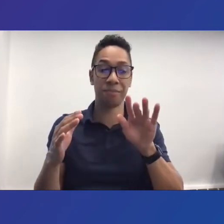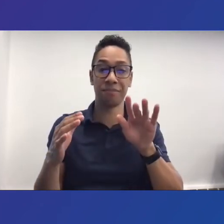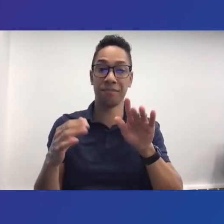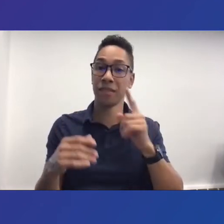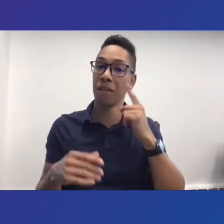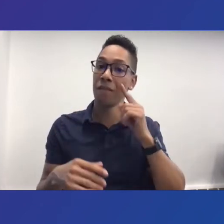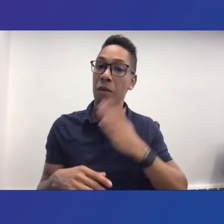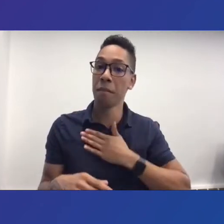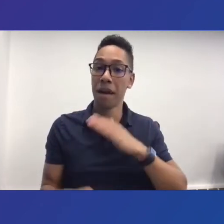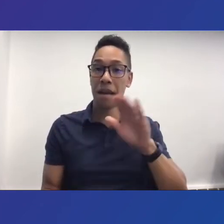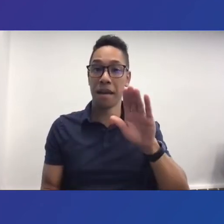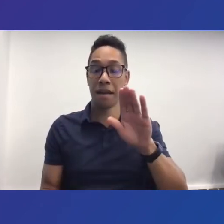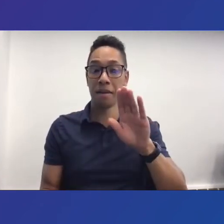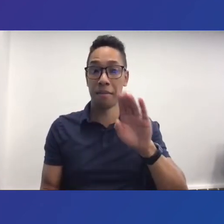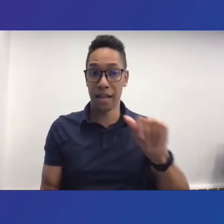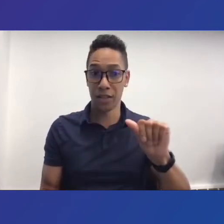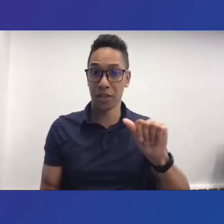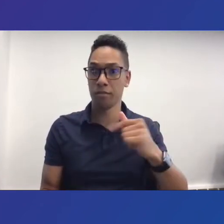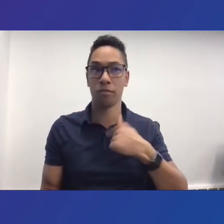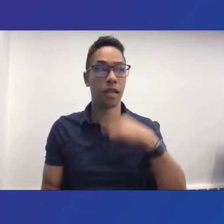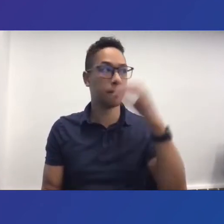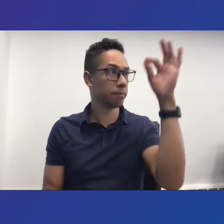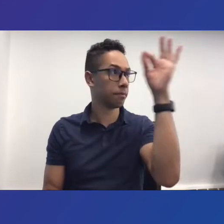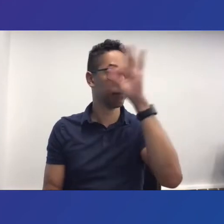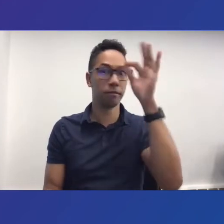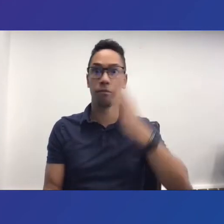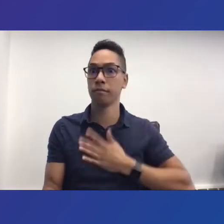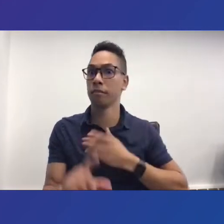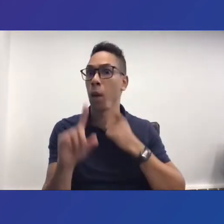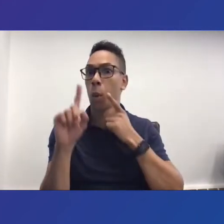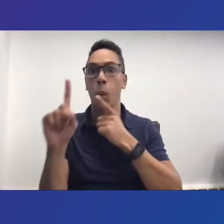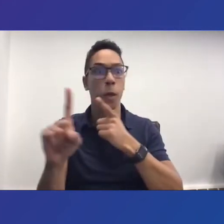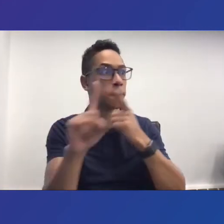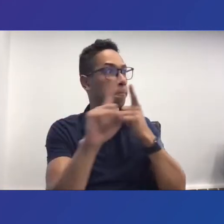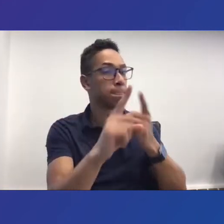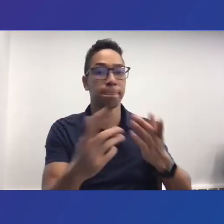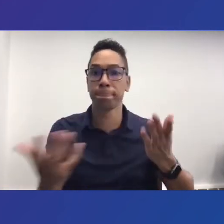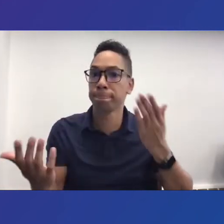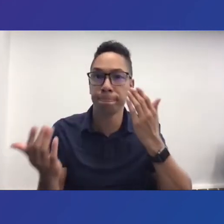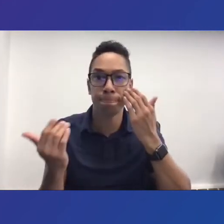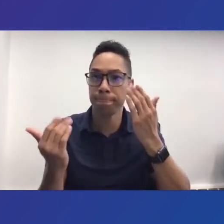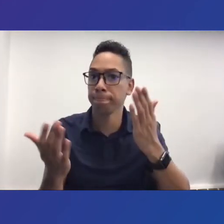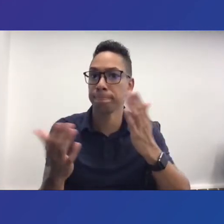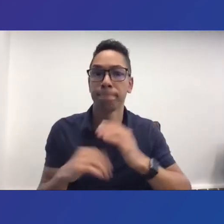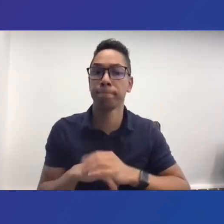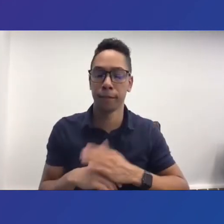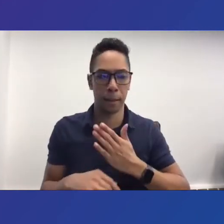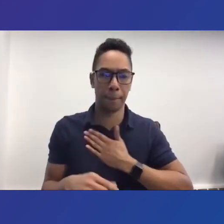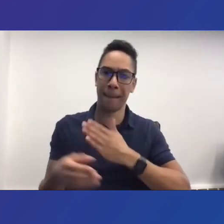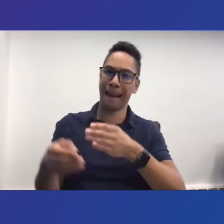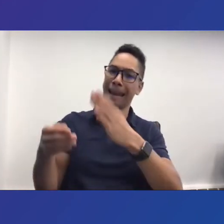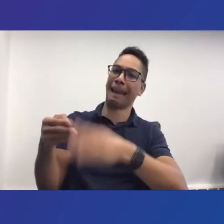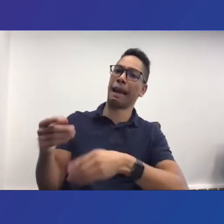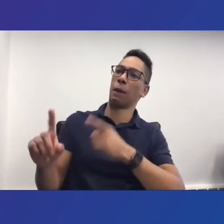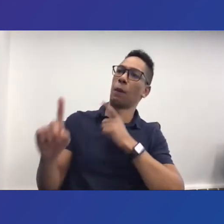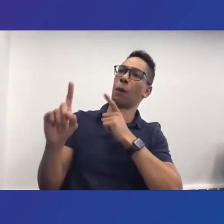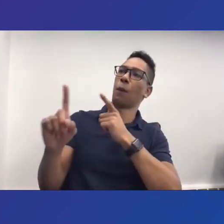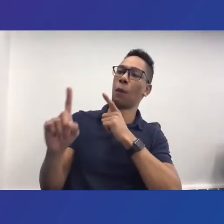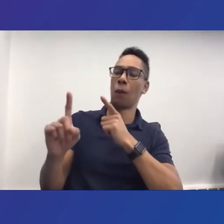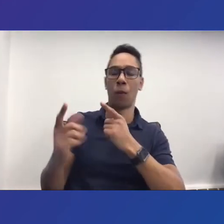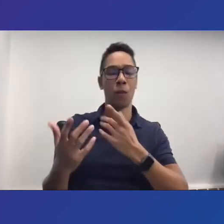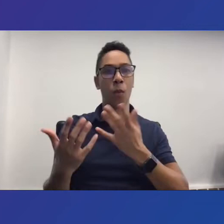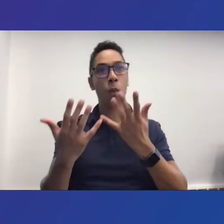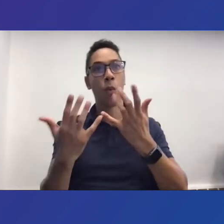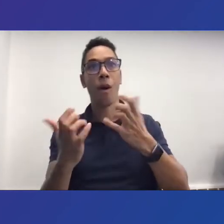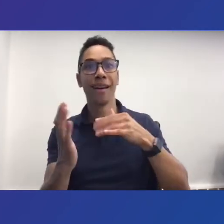my bachelor's, I had no idea what I wanted. I didn't know what I wanted on the end game. I had no idea what I wanted to